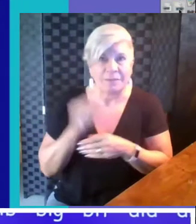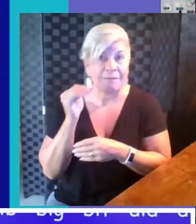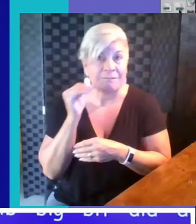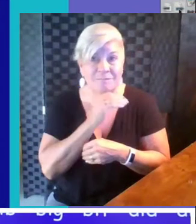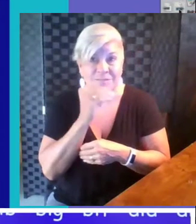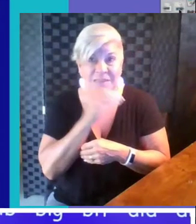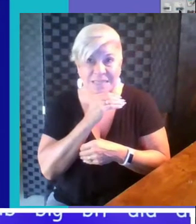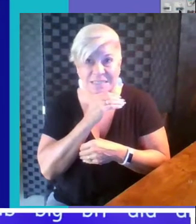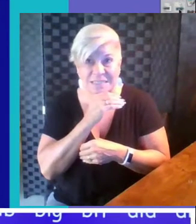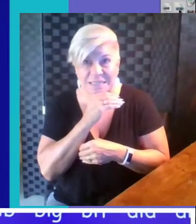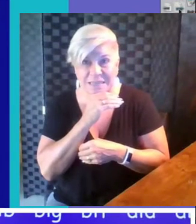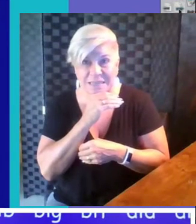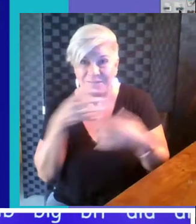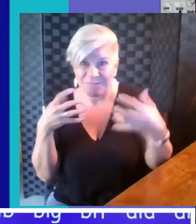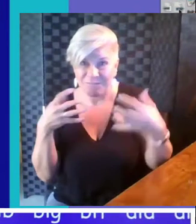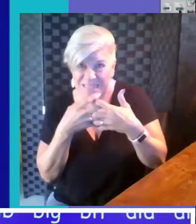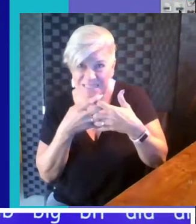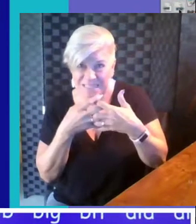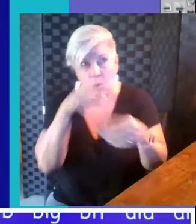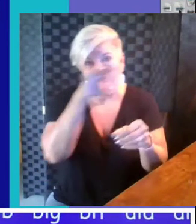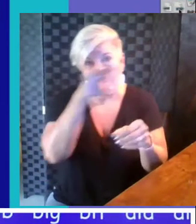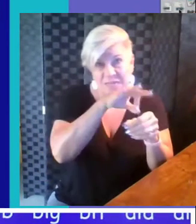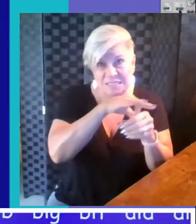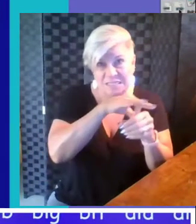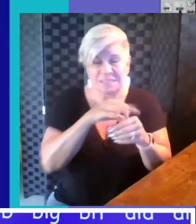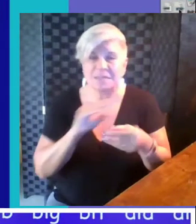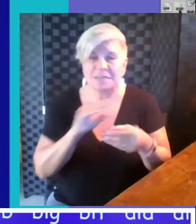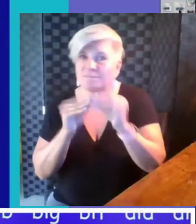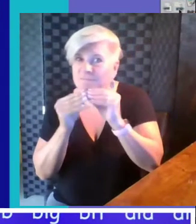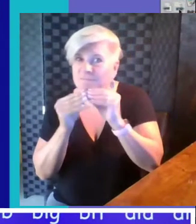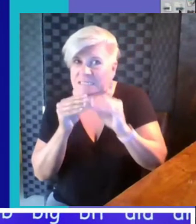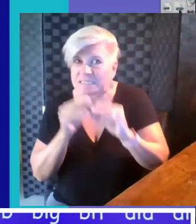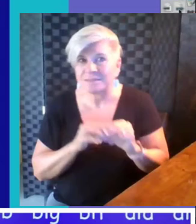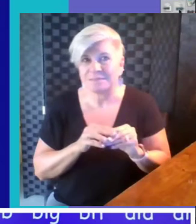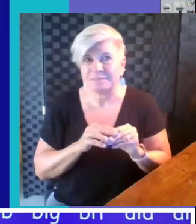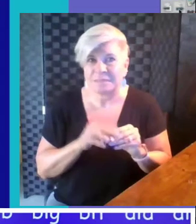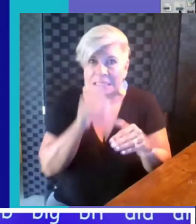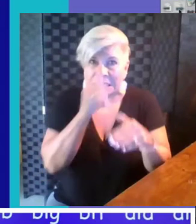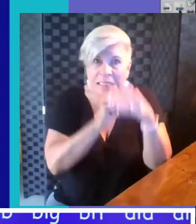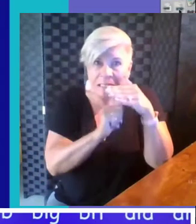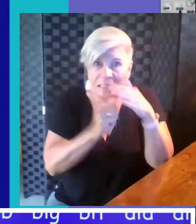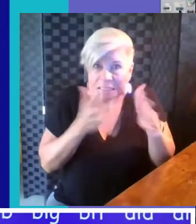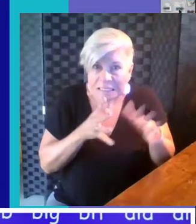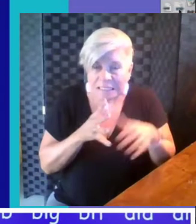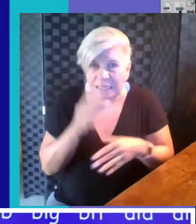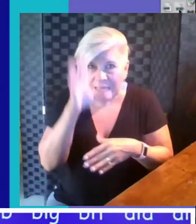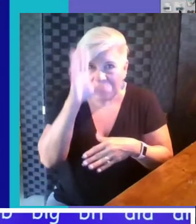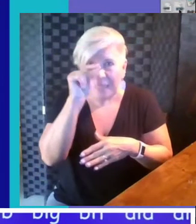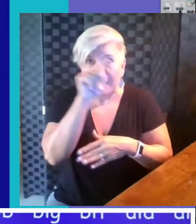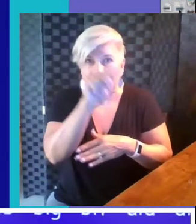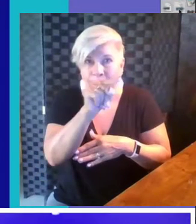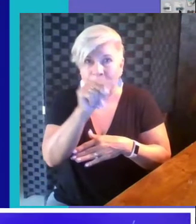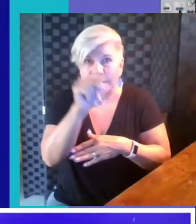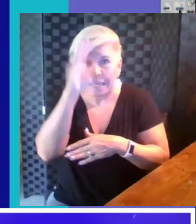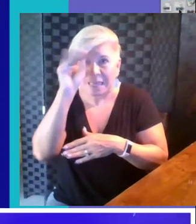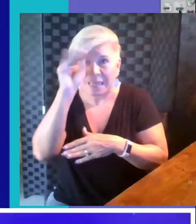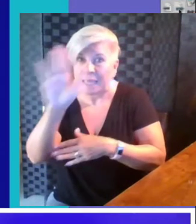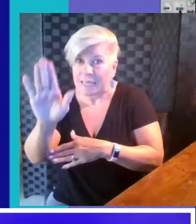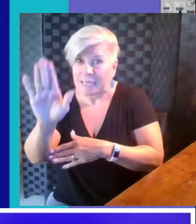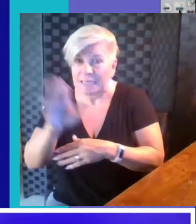dip, fib, fit, fix, hid,